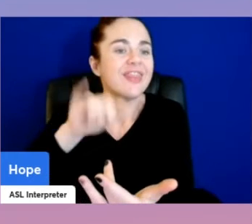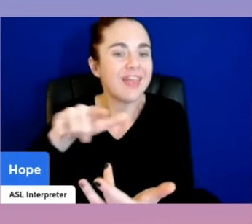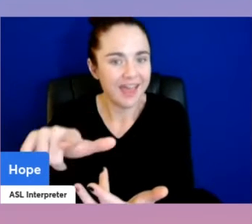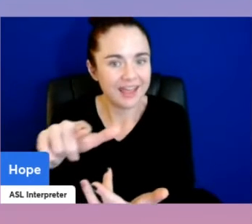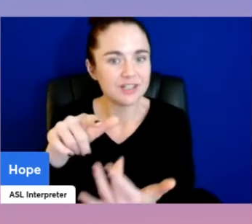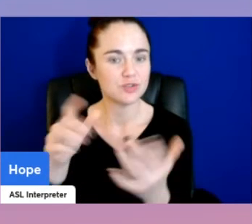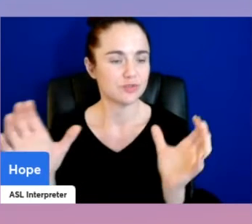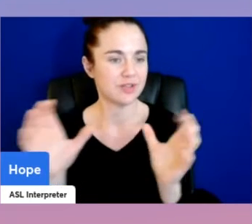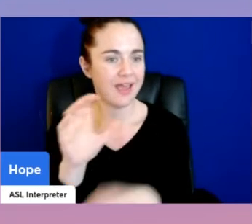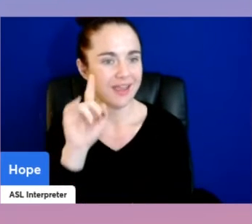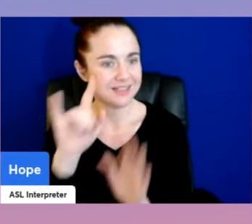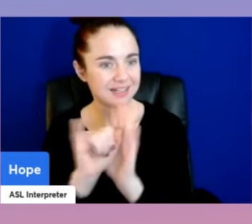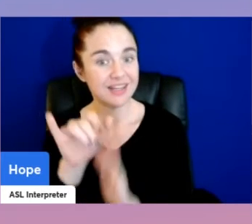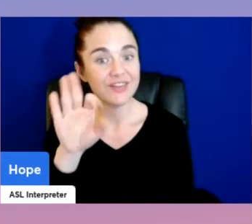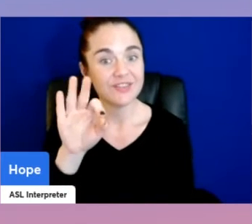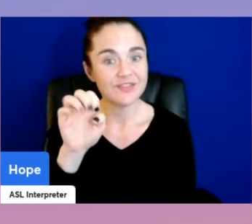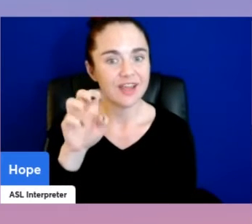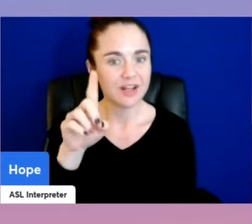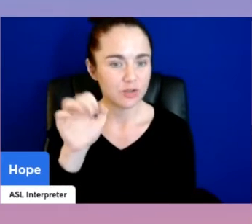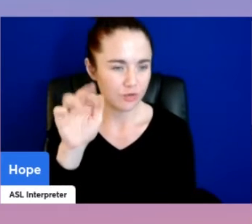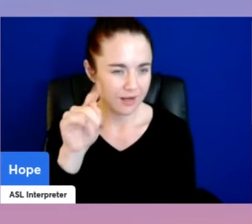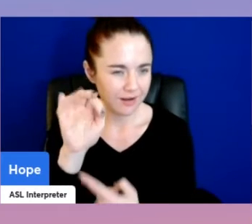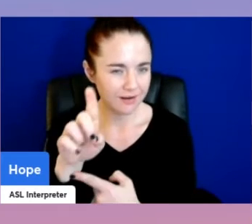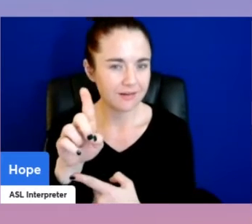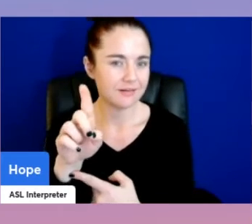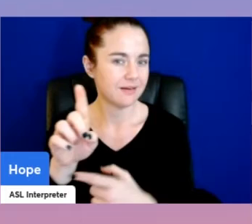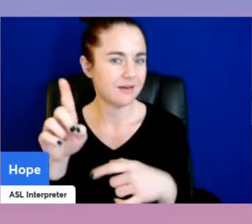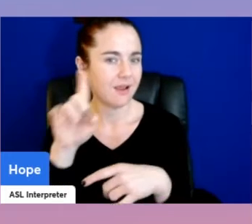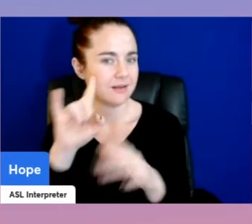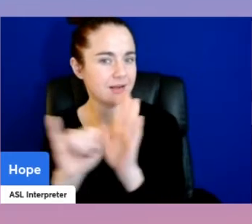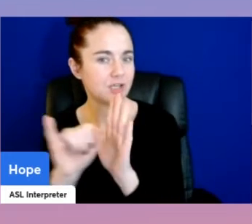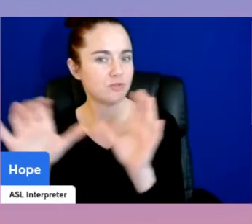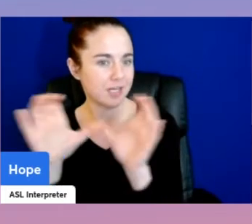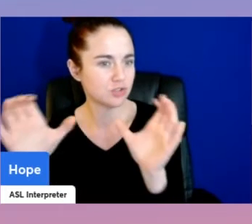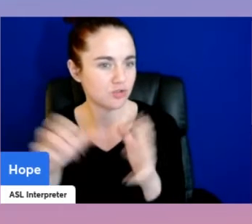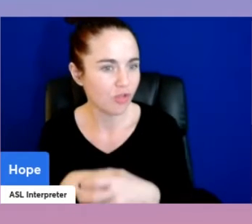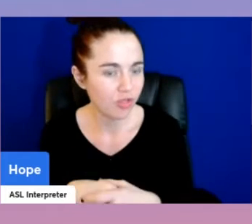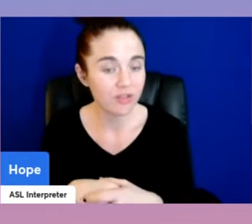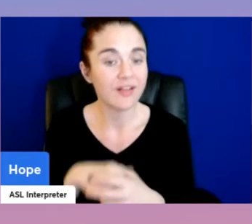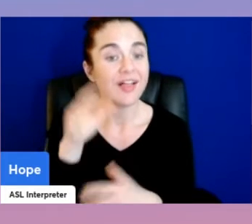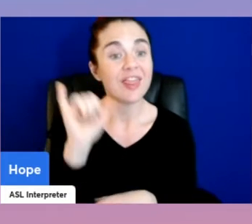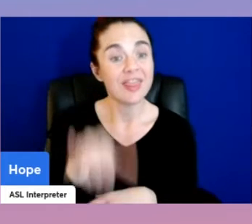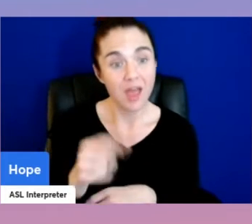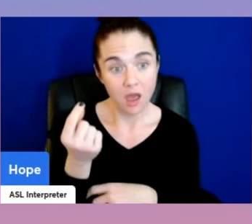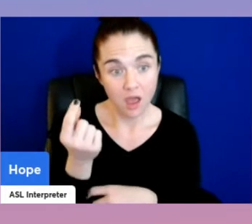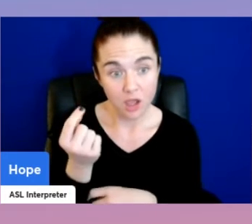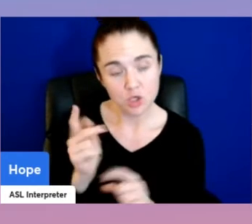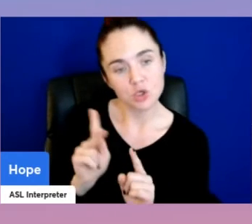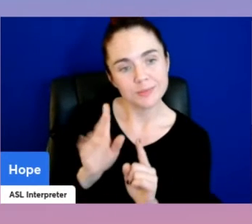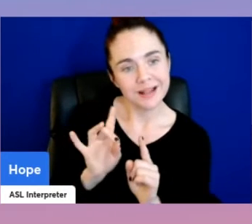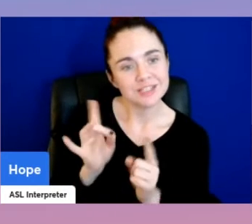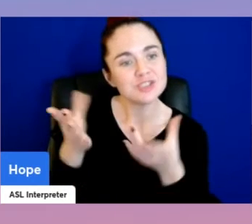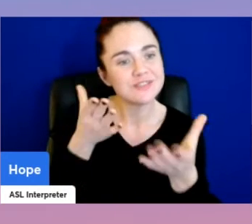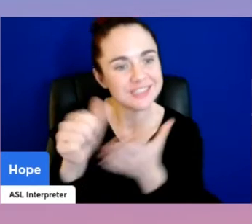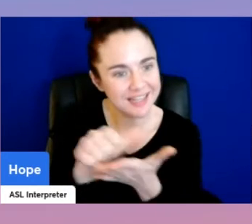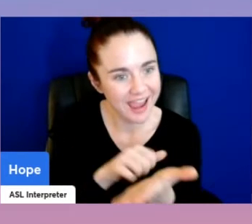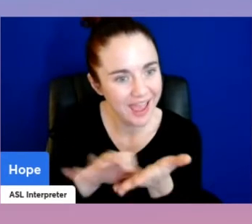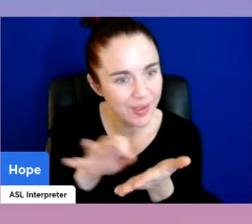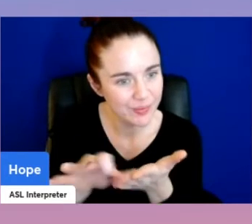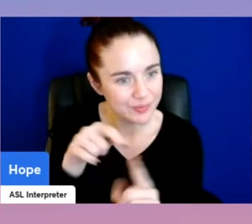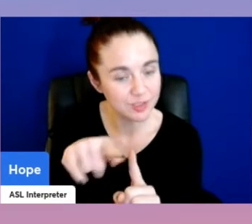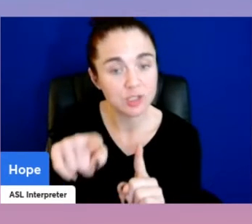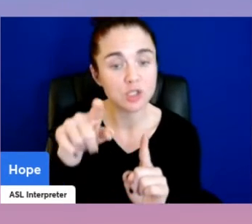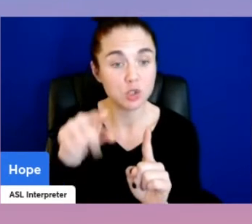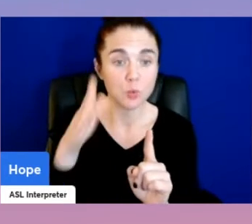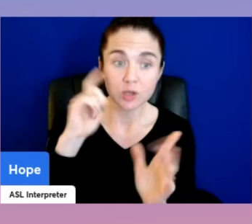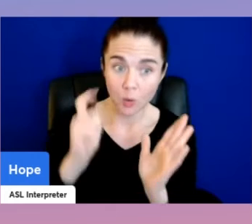and indirectly that managed identity. And that is a Kubernetes service account. Now you'll notice this is where I'm